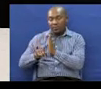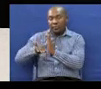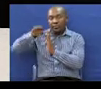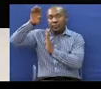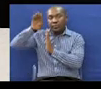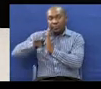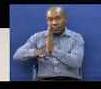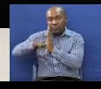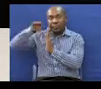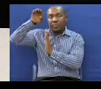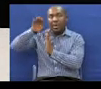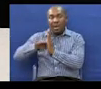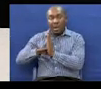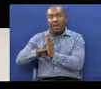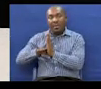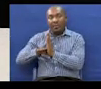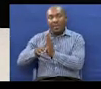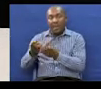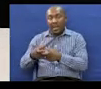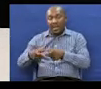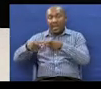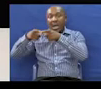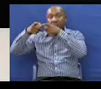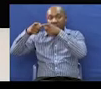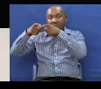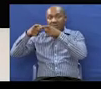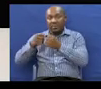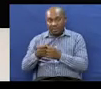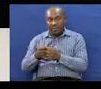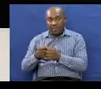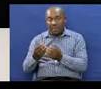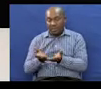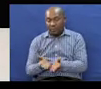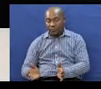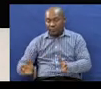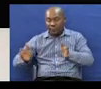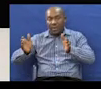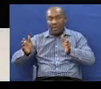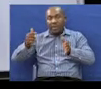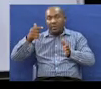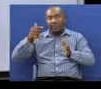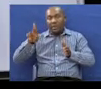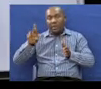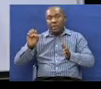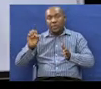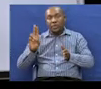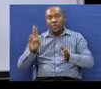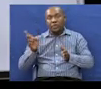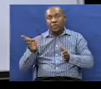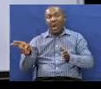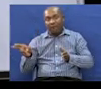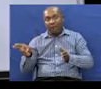will assist the decomposition, but don't forget the heat. Don't forget the heat, because if there's